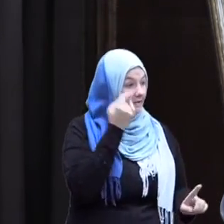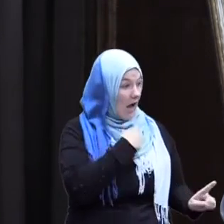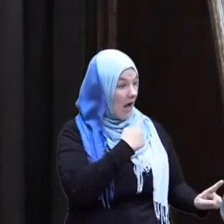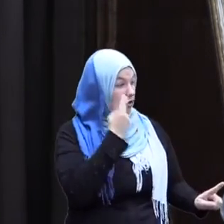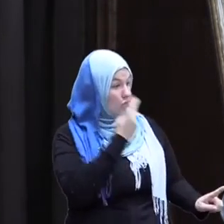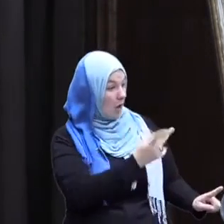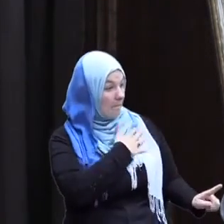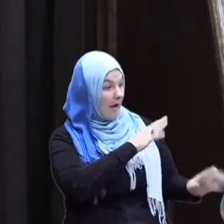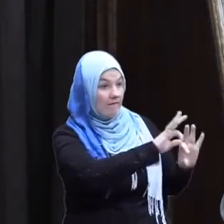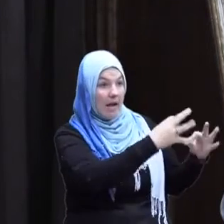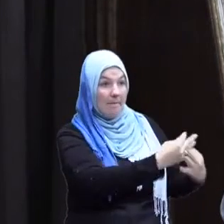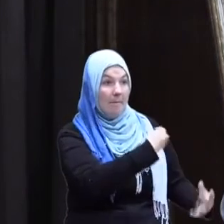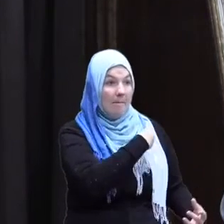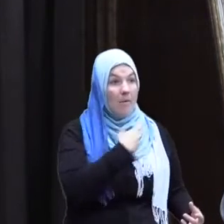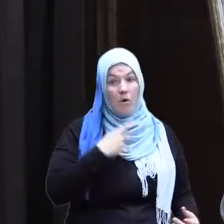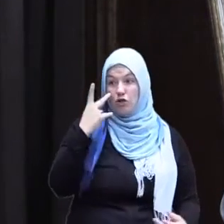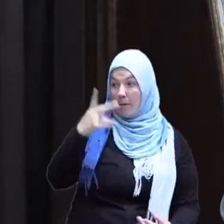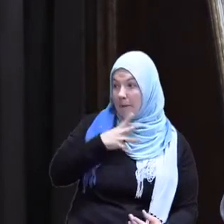the truth.